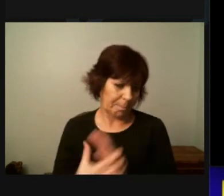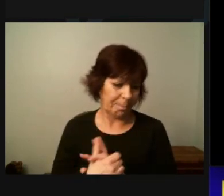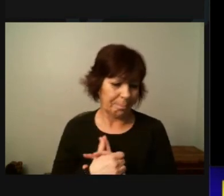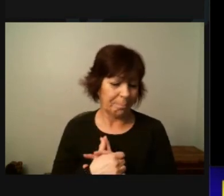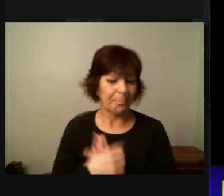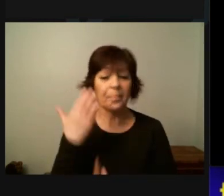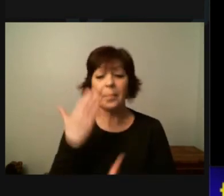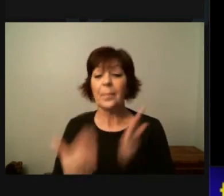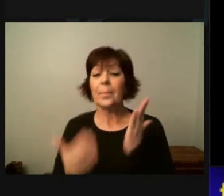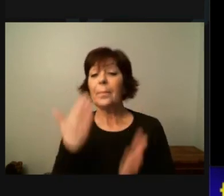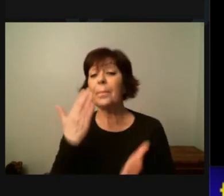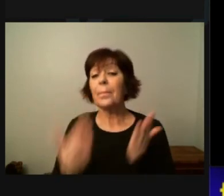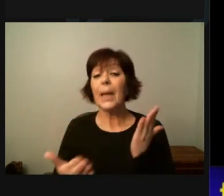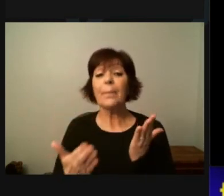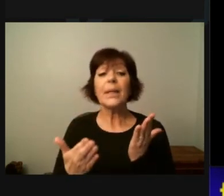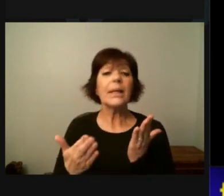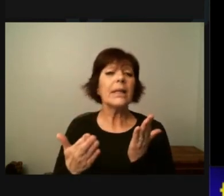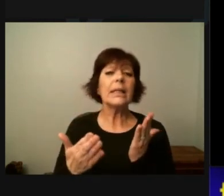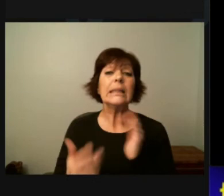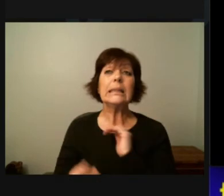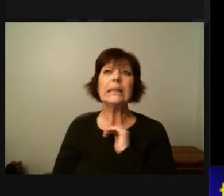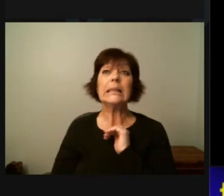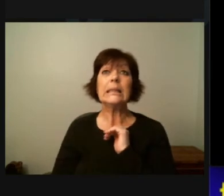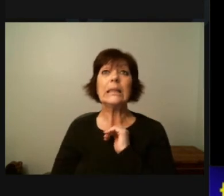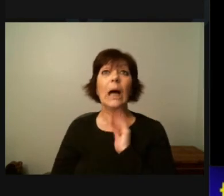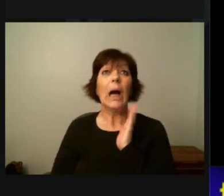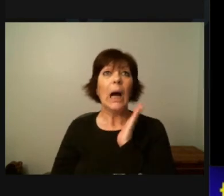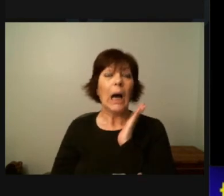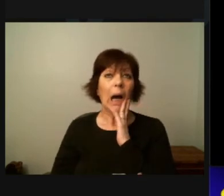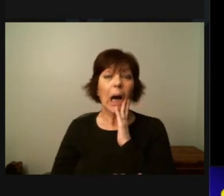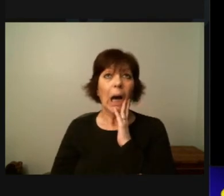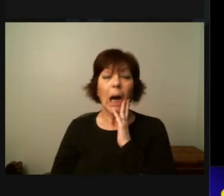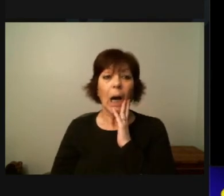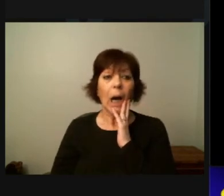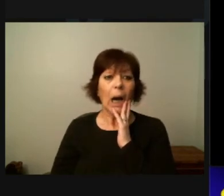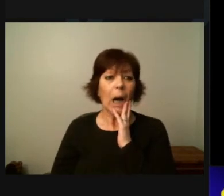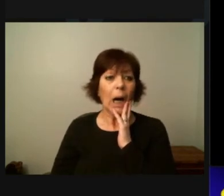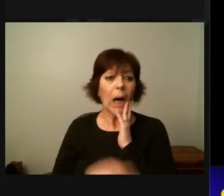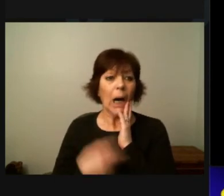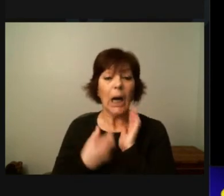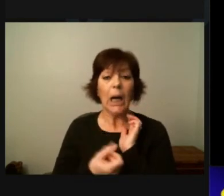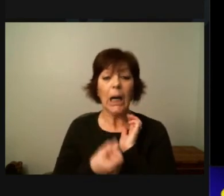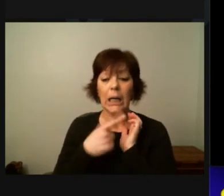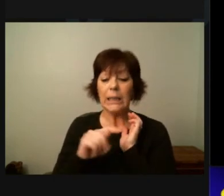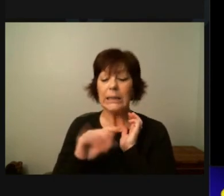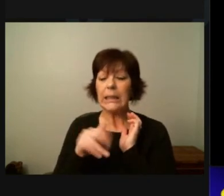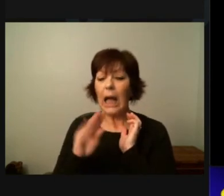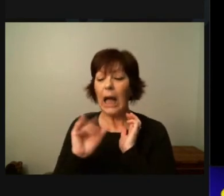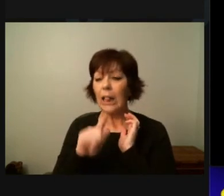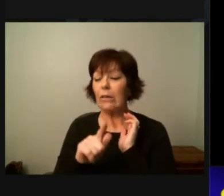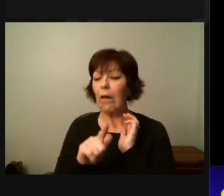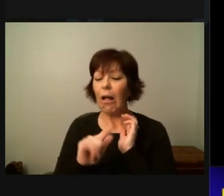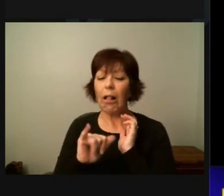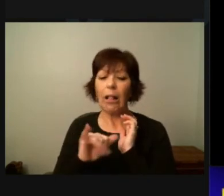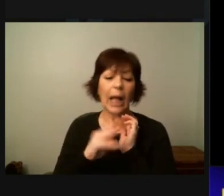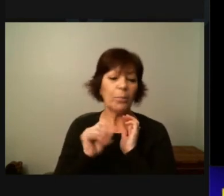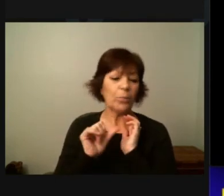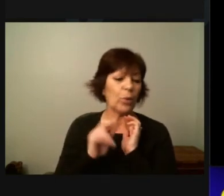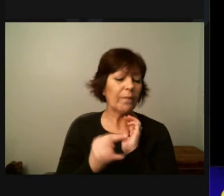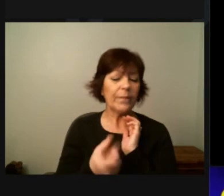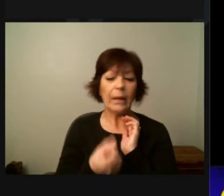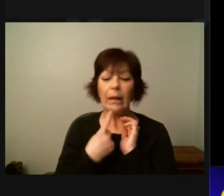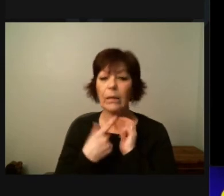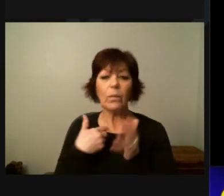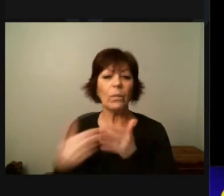might be tempted to say, oh my goodness, I'm going to take some Tylenol or I'm going to take some ibuprofen, whatever